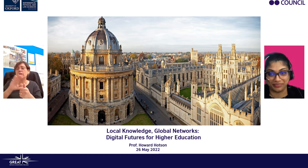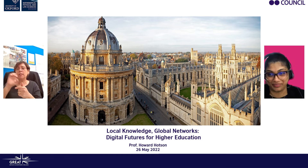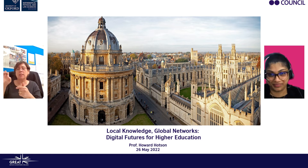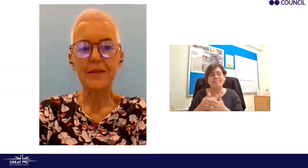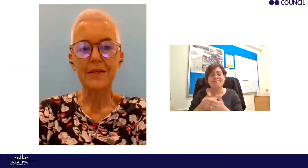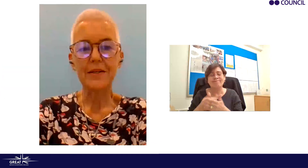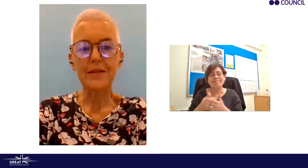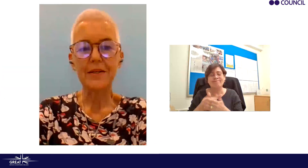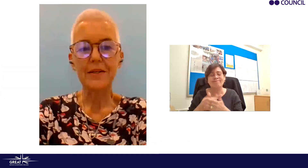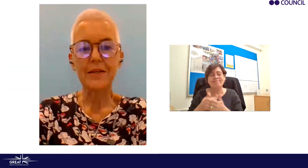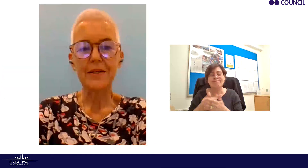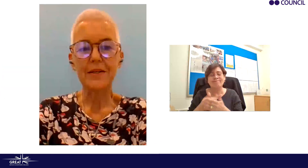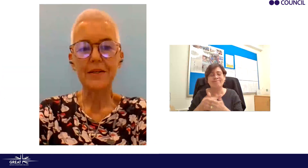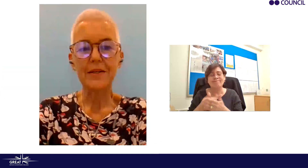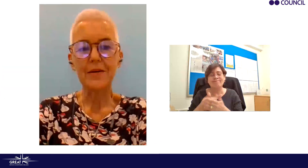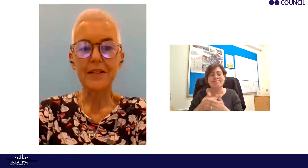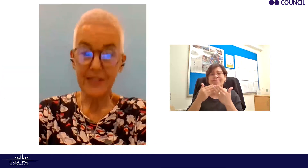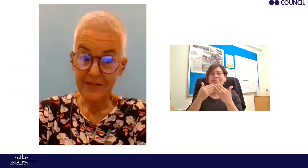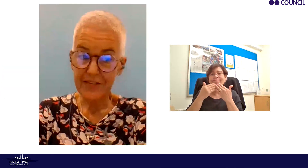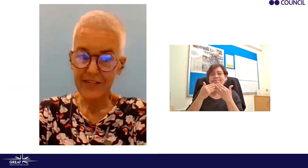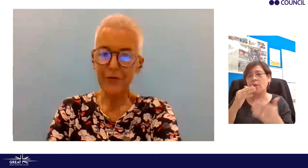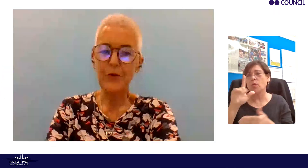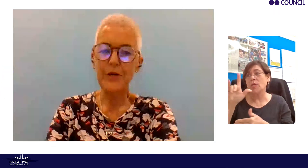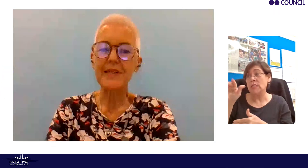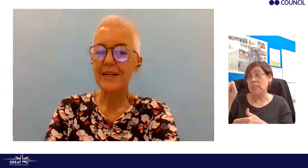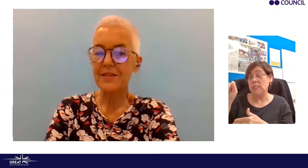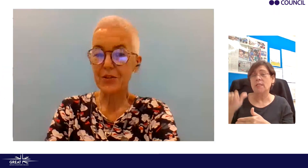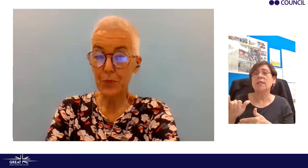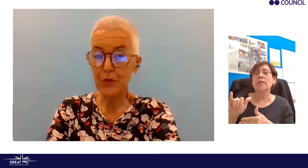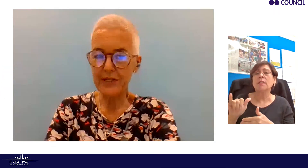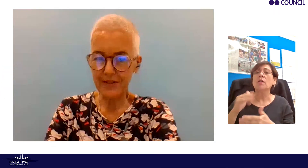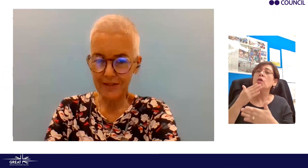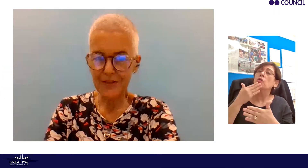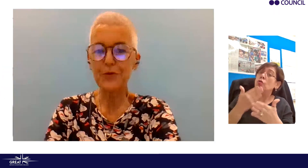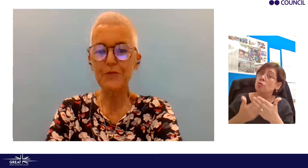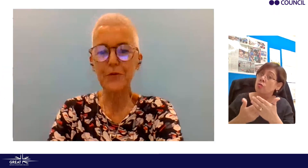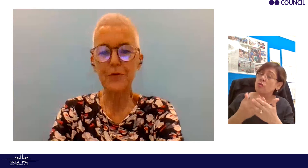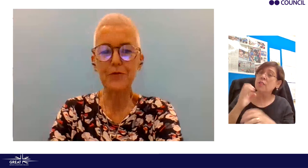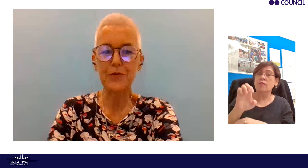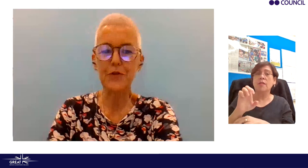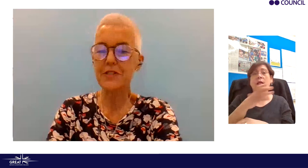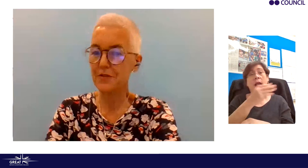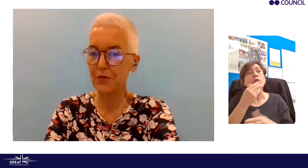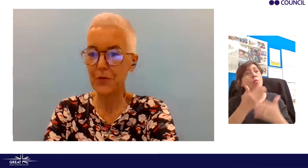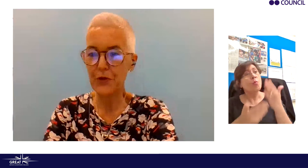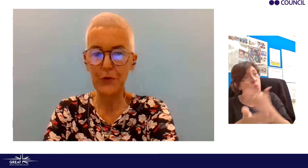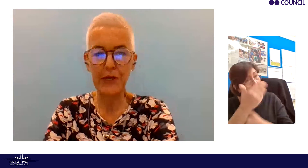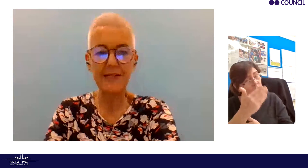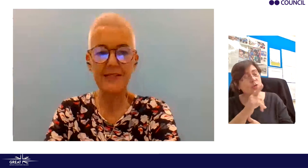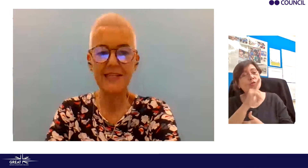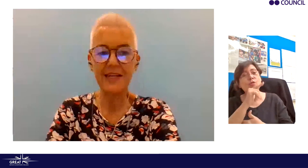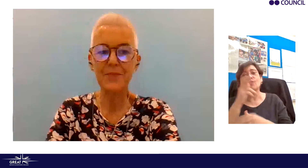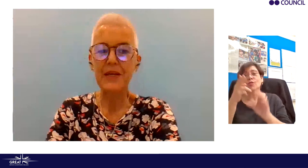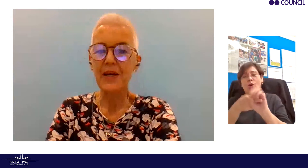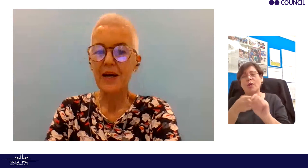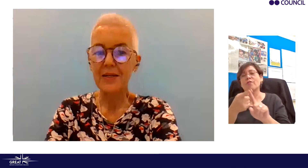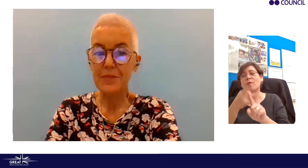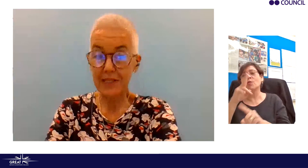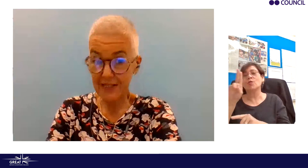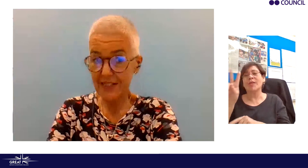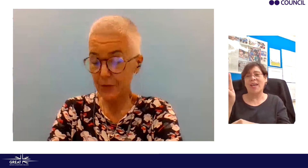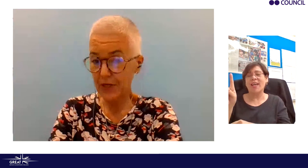over to you. Thank you, Lucy. Good evening, everyone, and good morning to all of you who've joined us from the UK today.